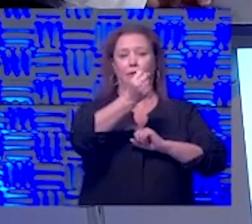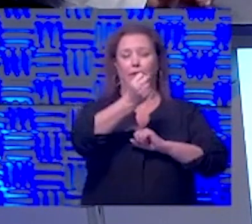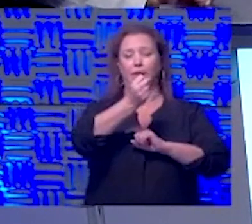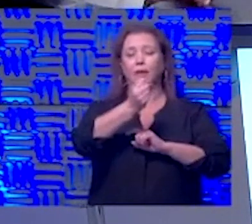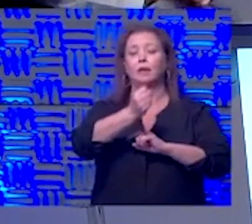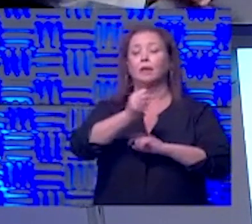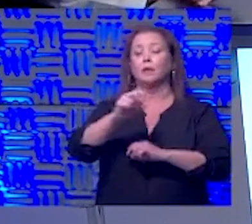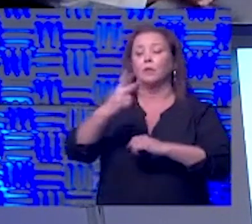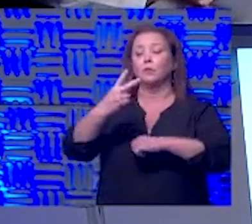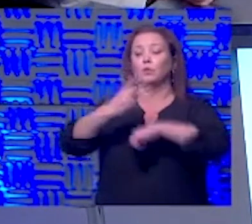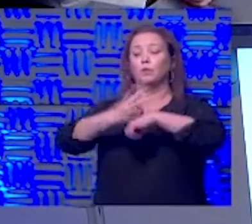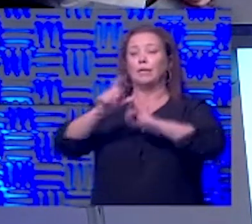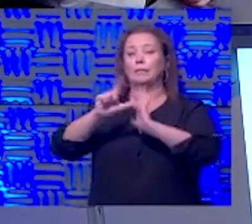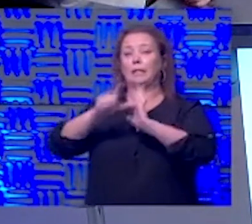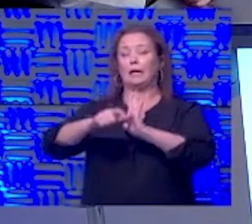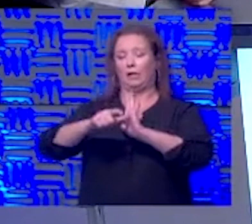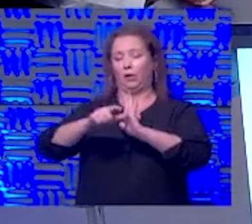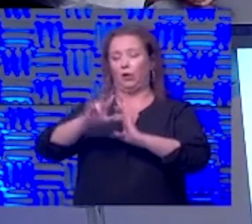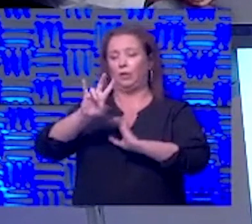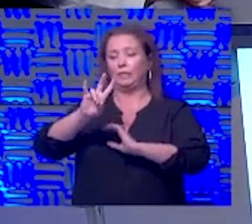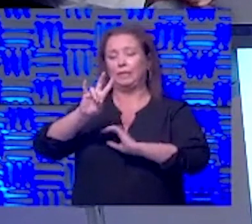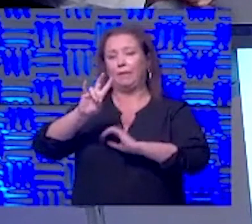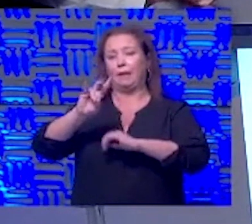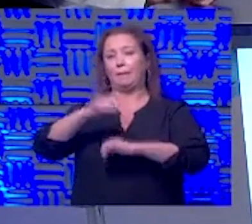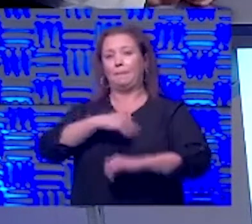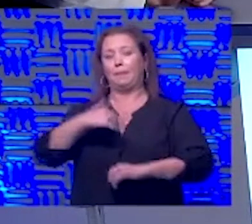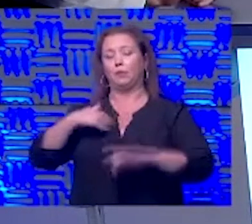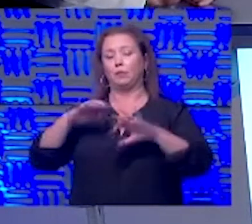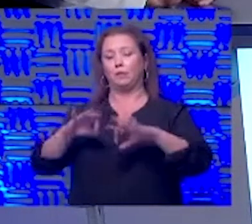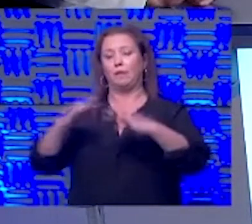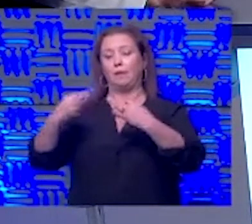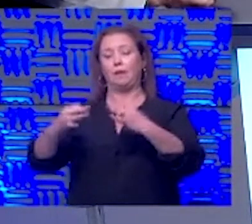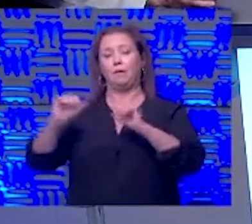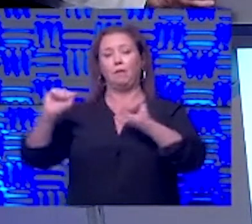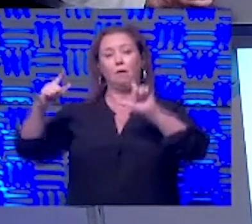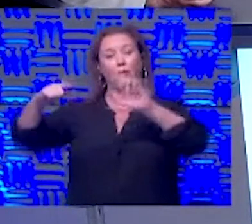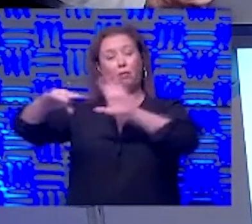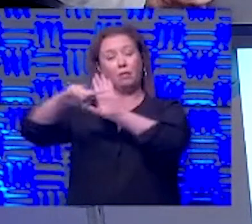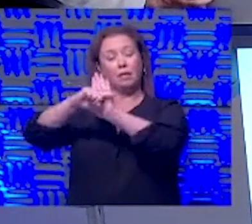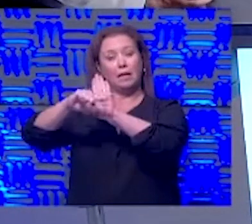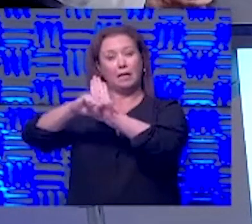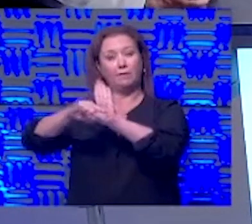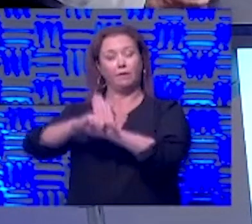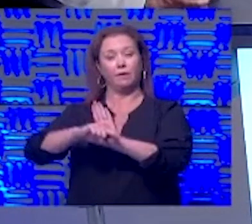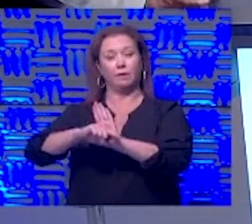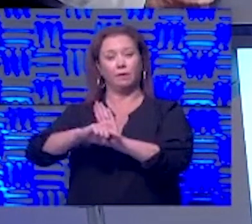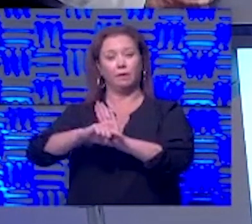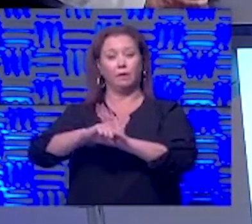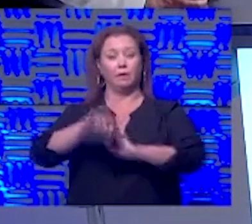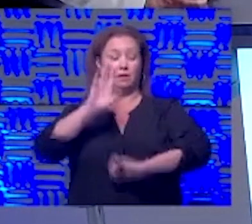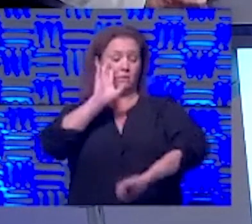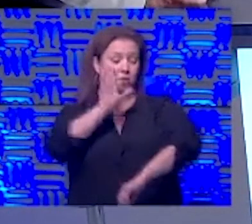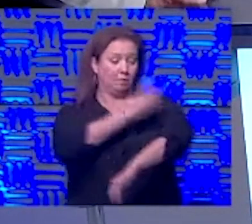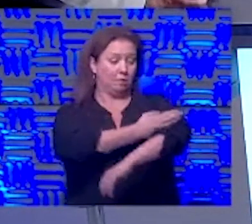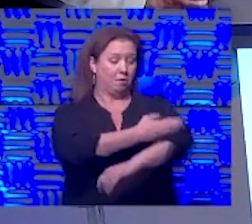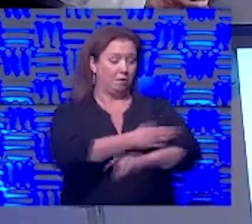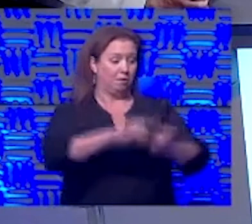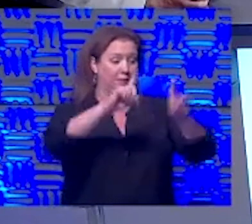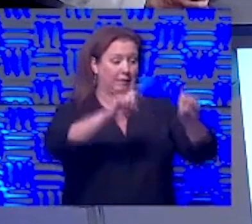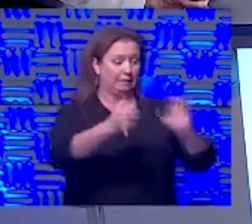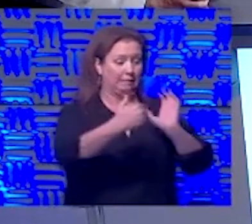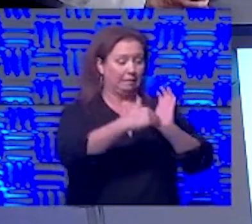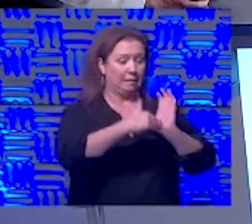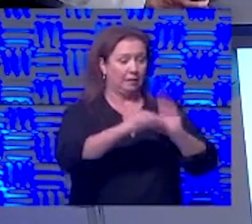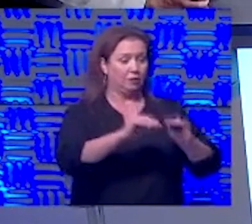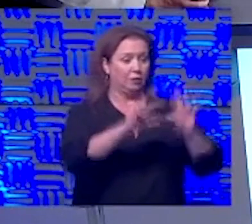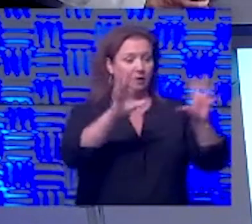members of the family rapid testing, they're negative. Tracy wants to know, how long before we get the daughter tested and she's cleared? How long